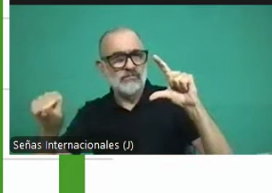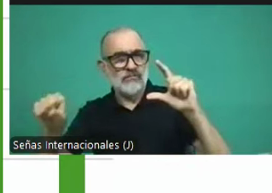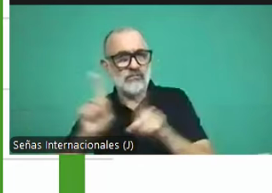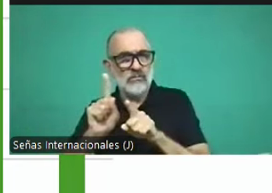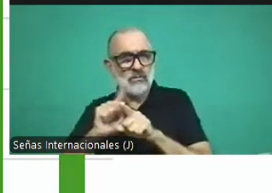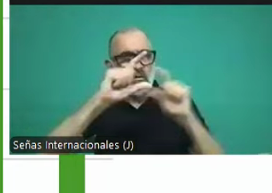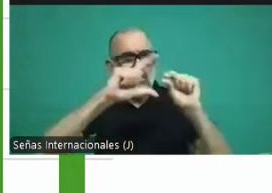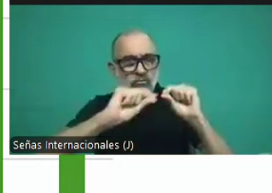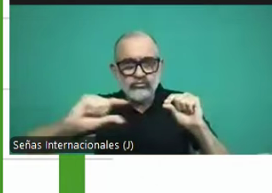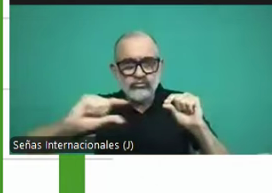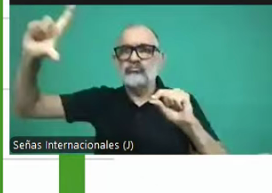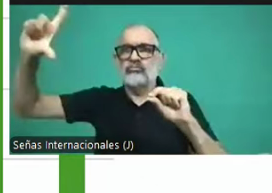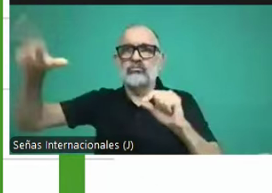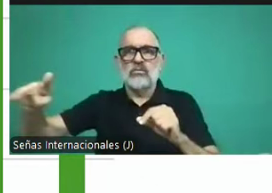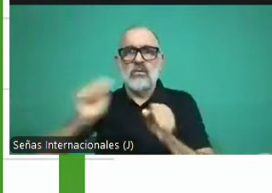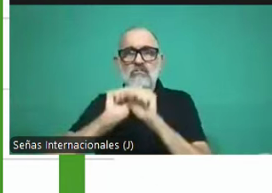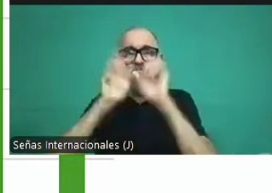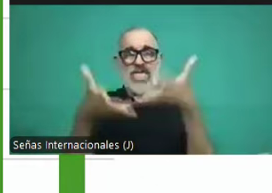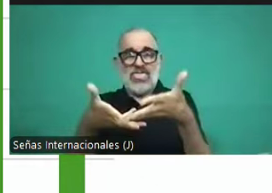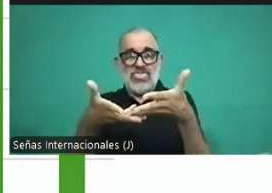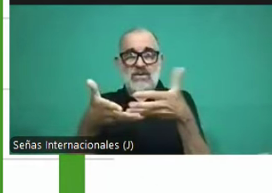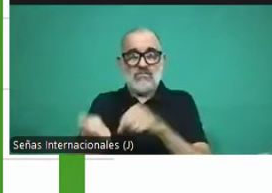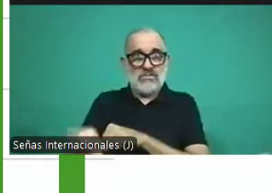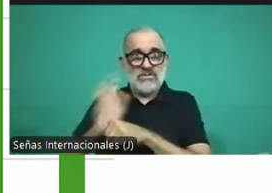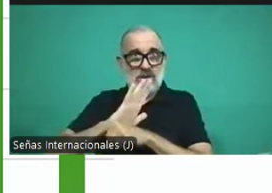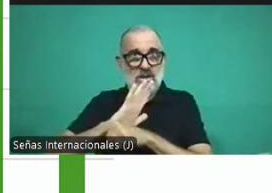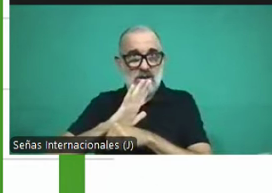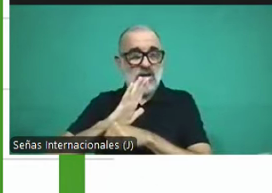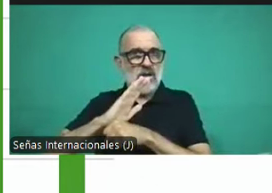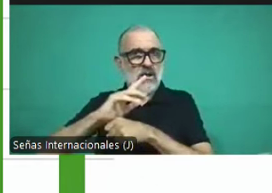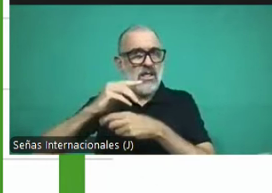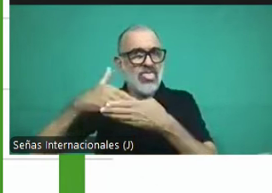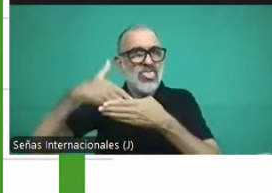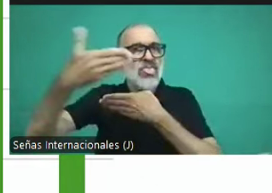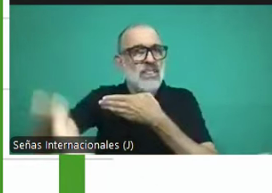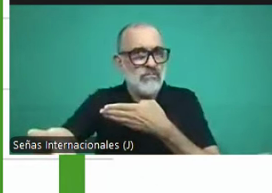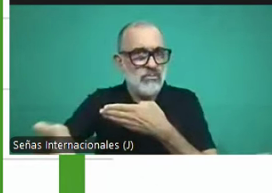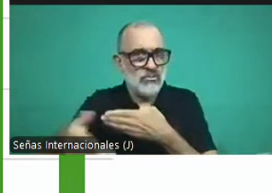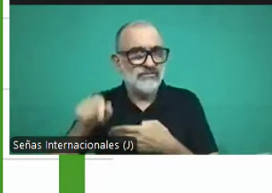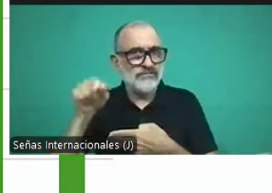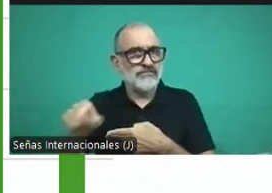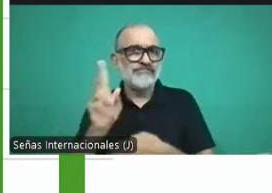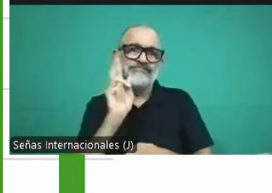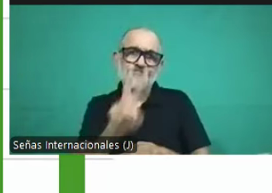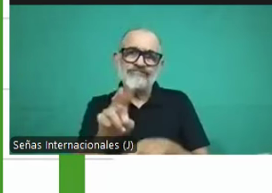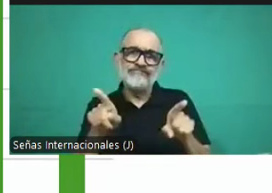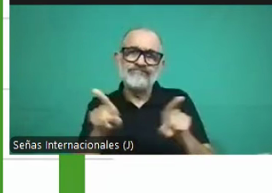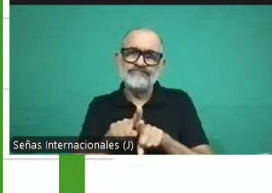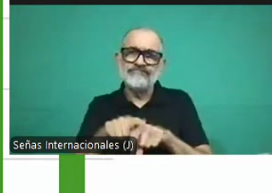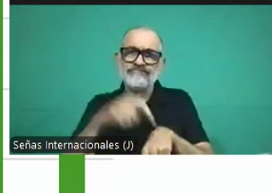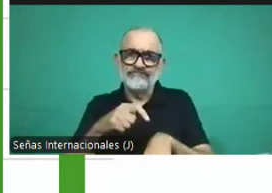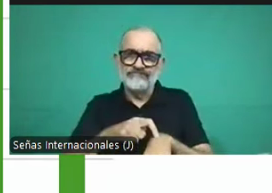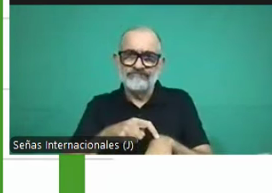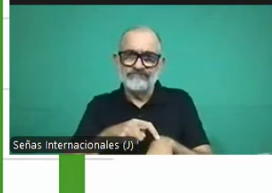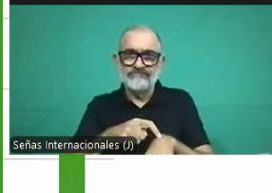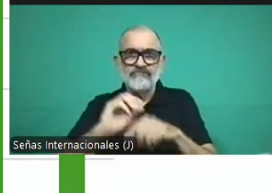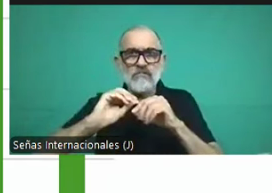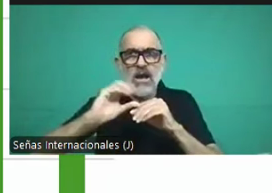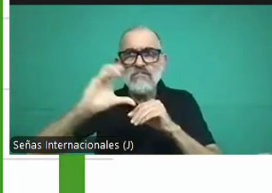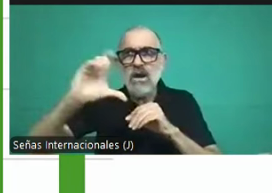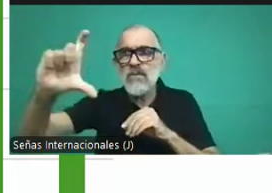the increase in the pandemic in reference to being able to establish this part, and at the same time, the increase